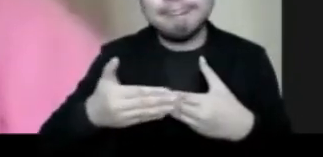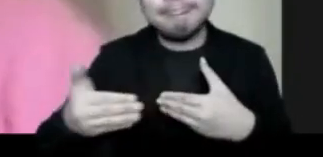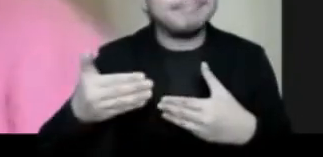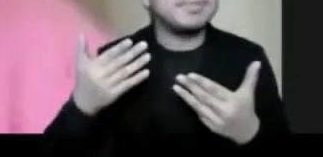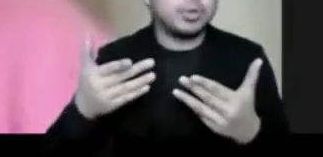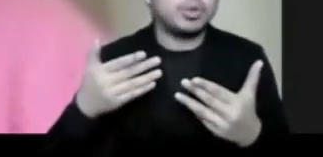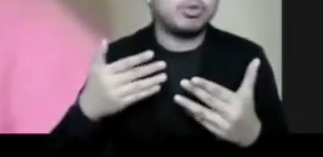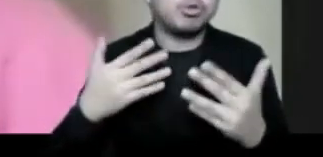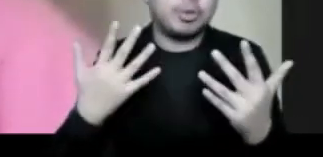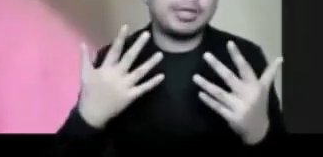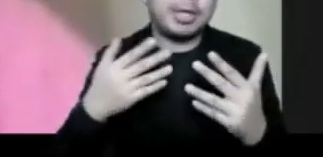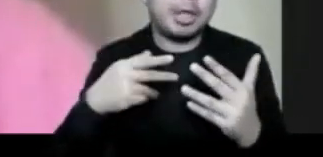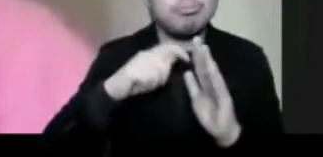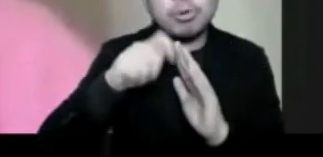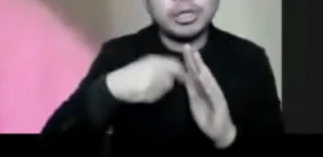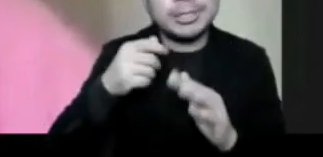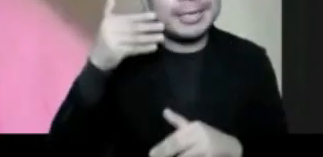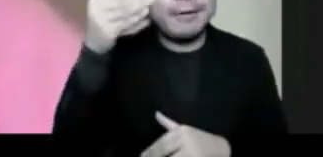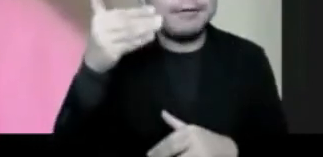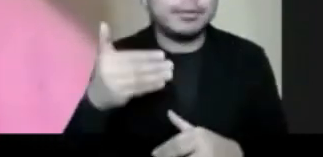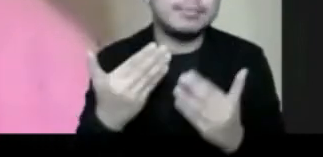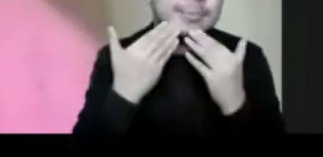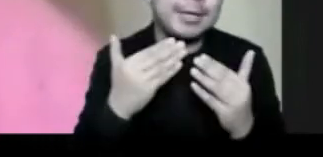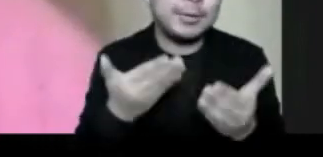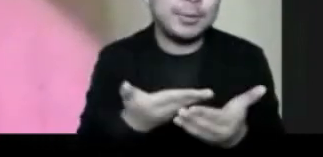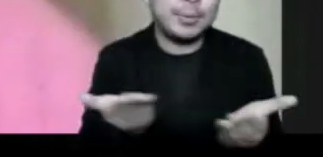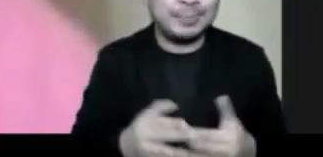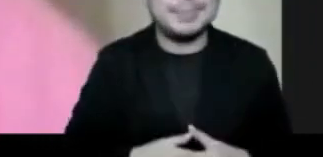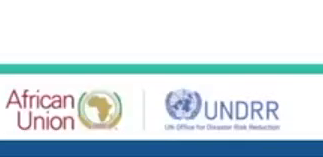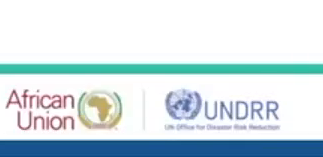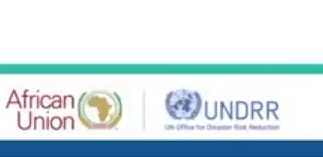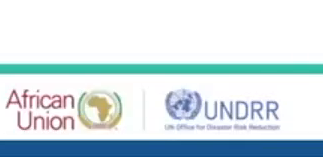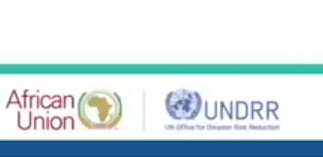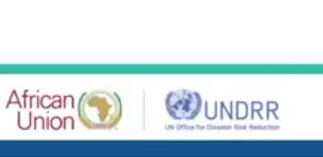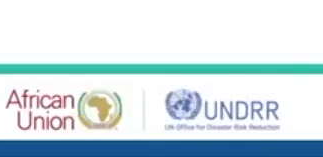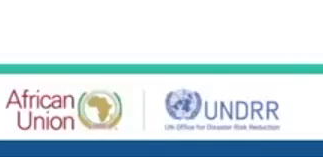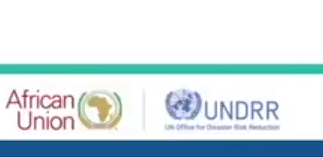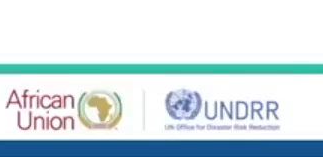hopefully. Thank you very much, everybody.